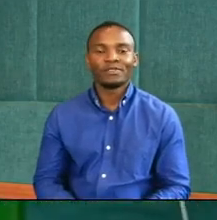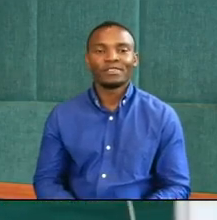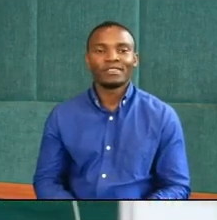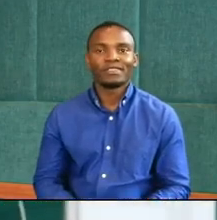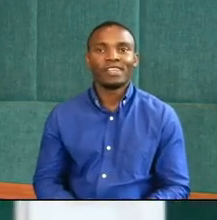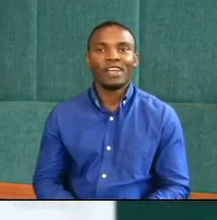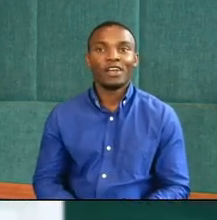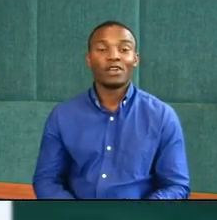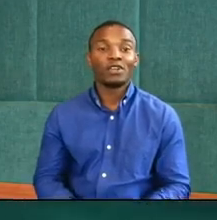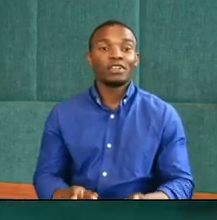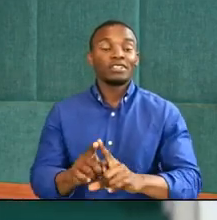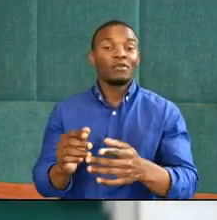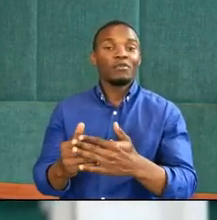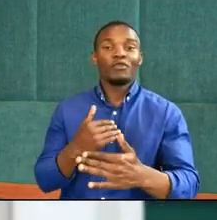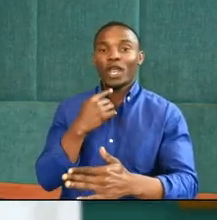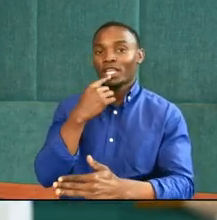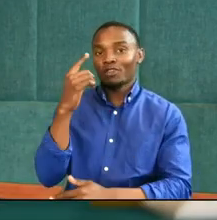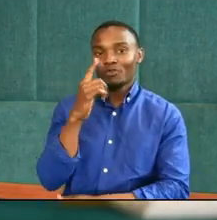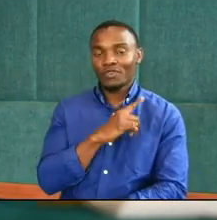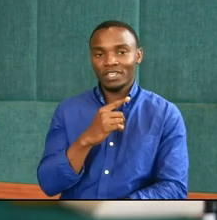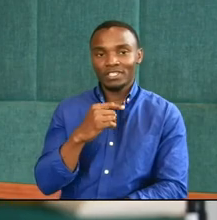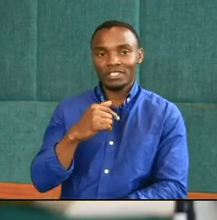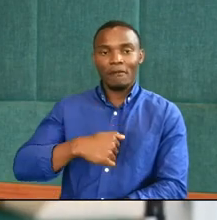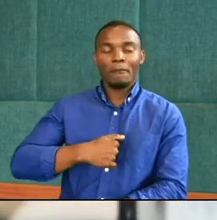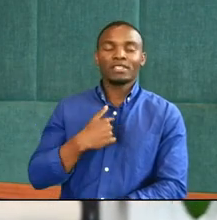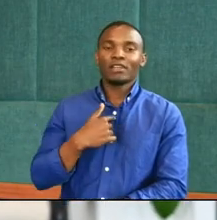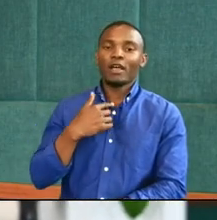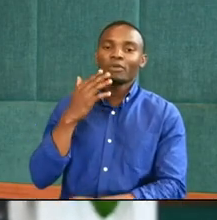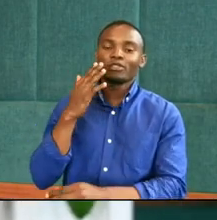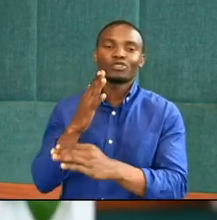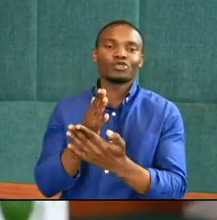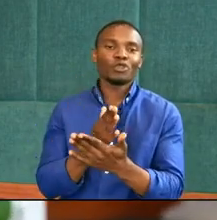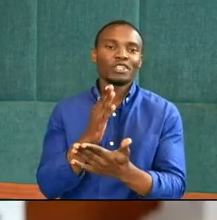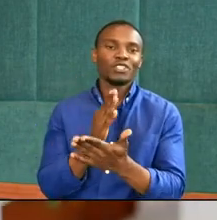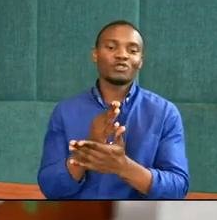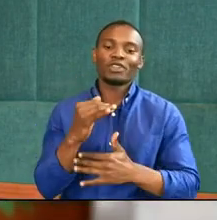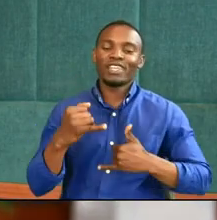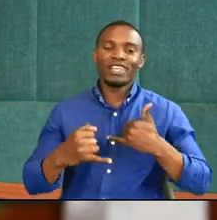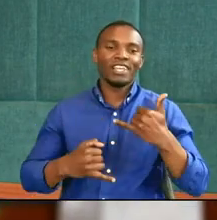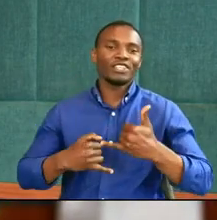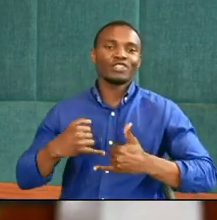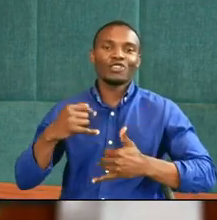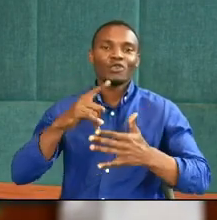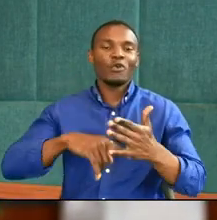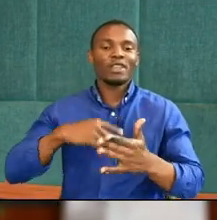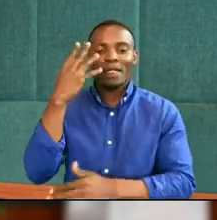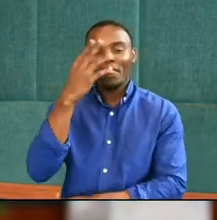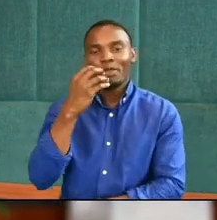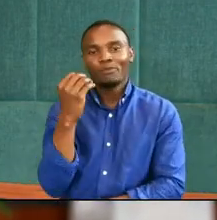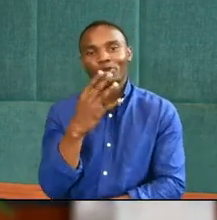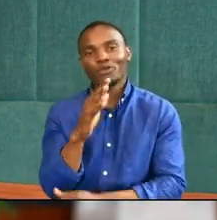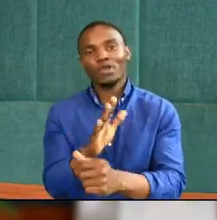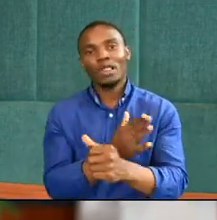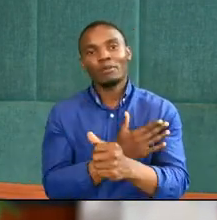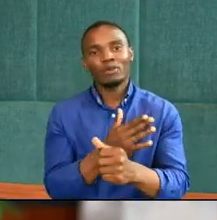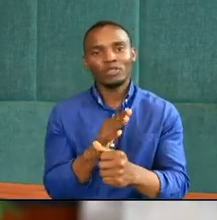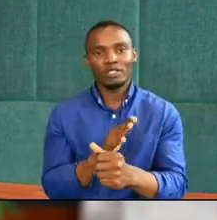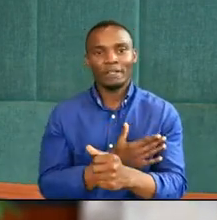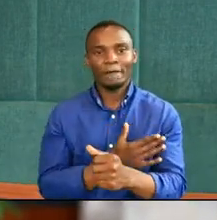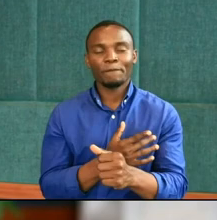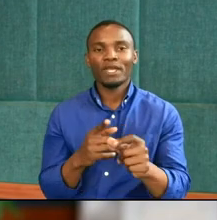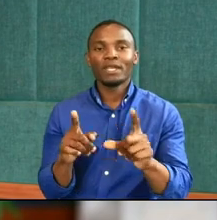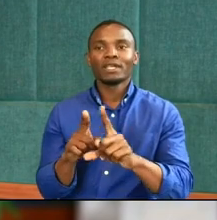I have been in, as I told you, I have been really enjoying the beautiful music,